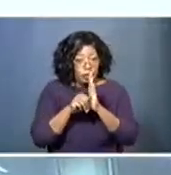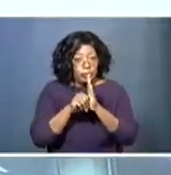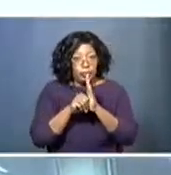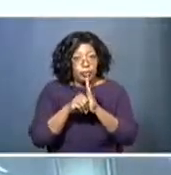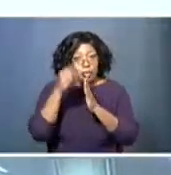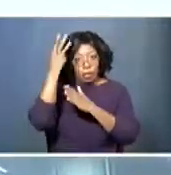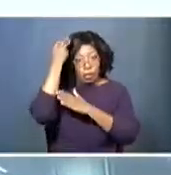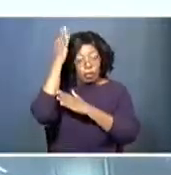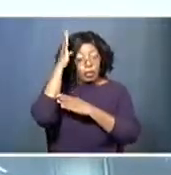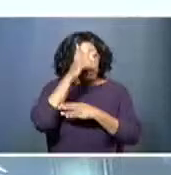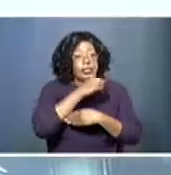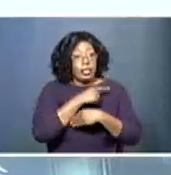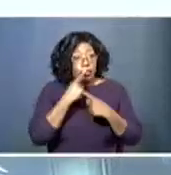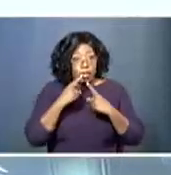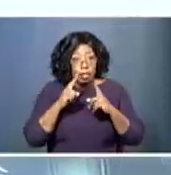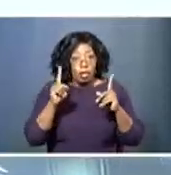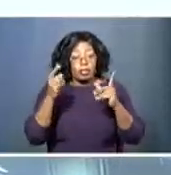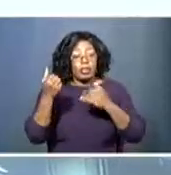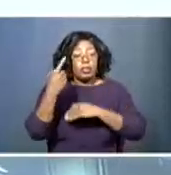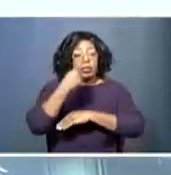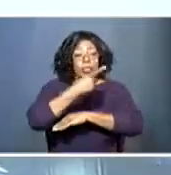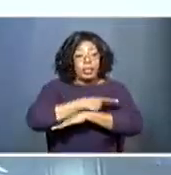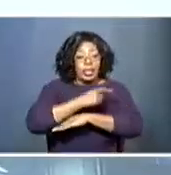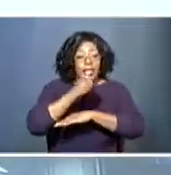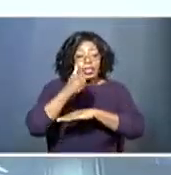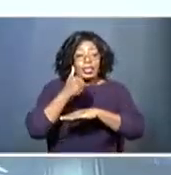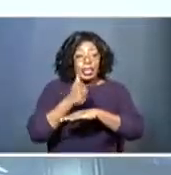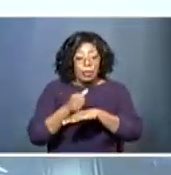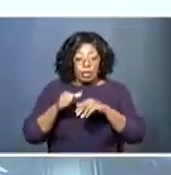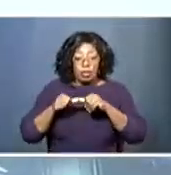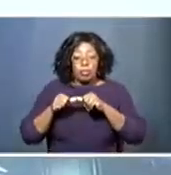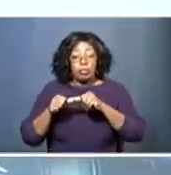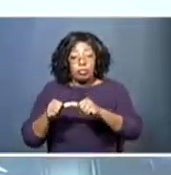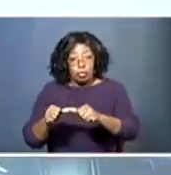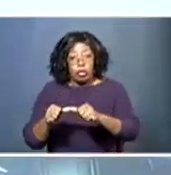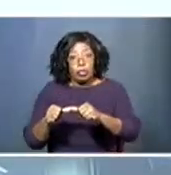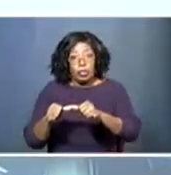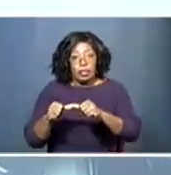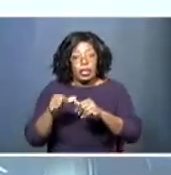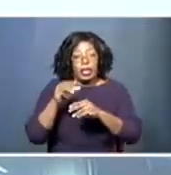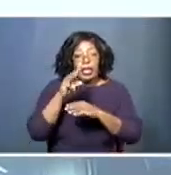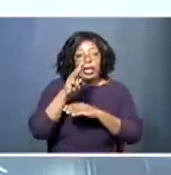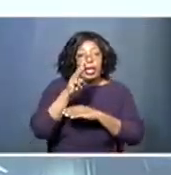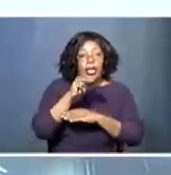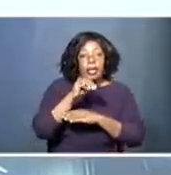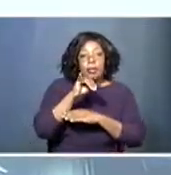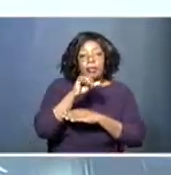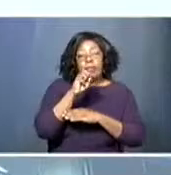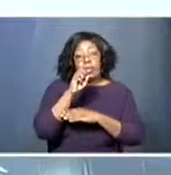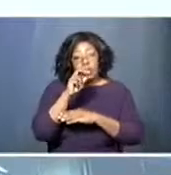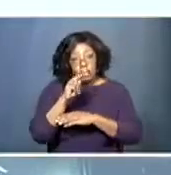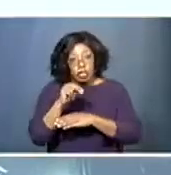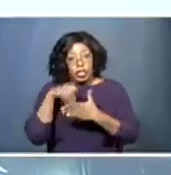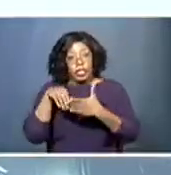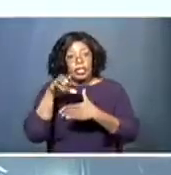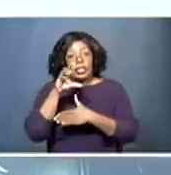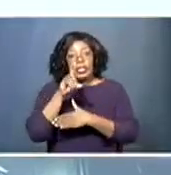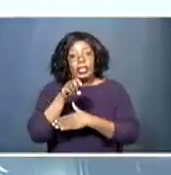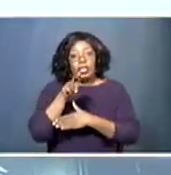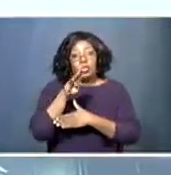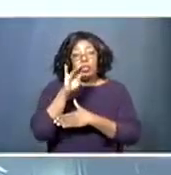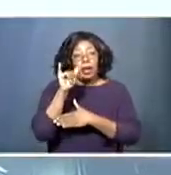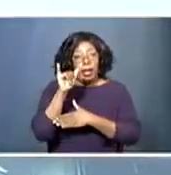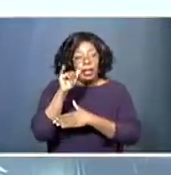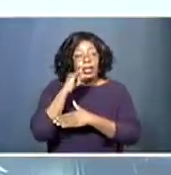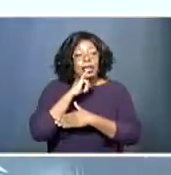making that announcement today, adding that the establishment of a permanent mission in Dubai is also under consideration.